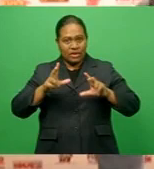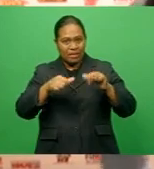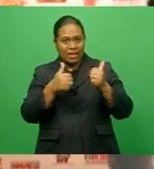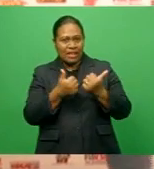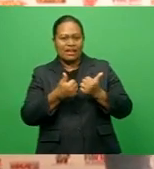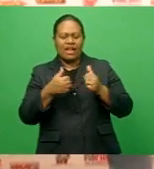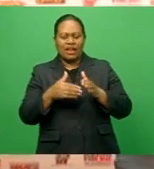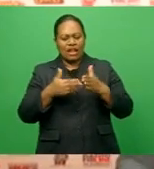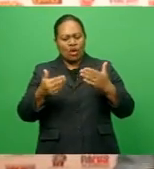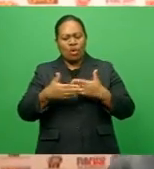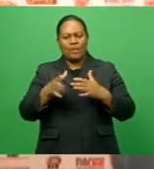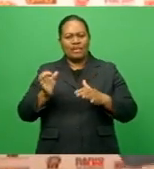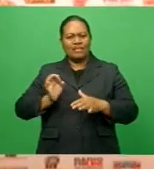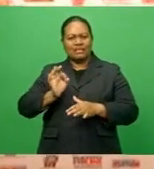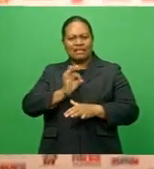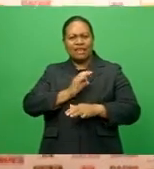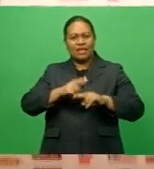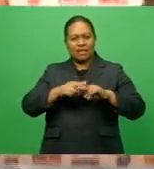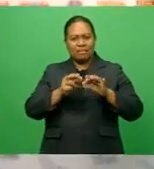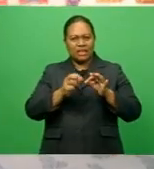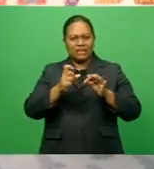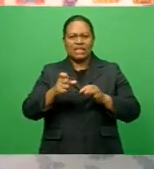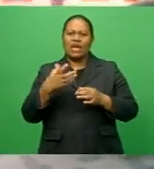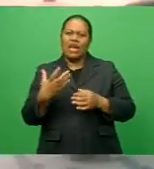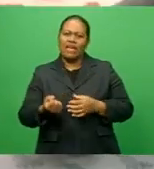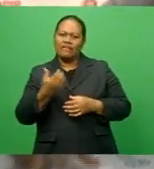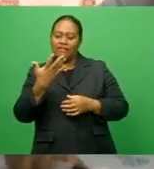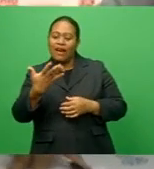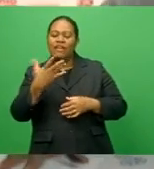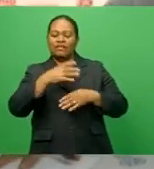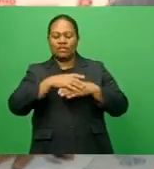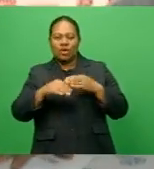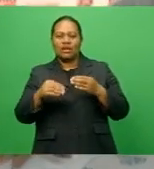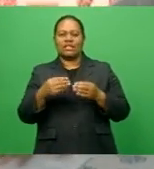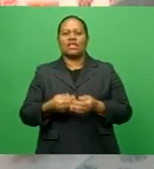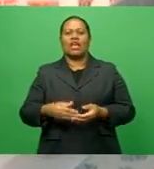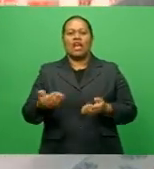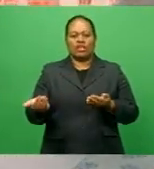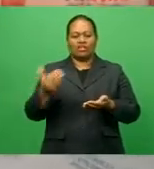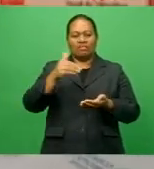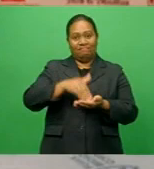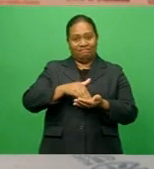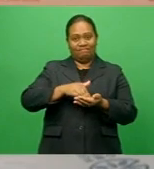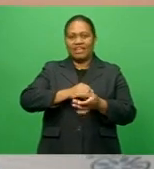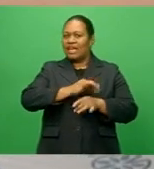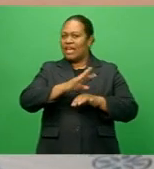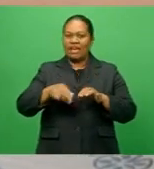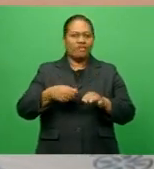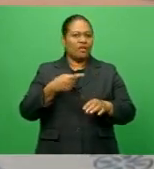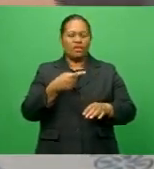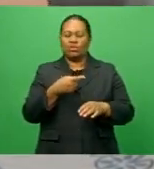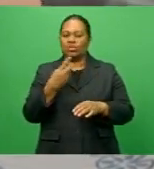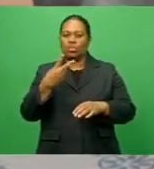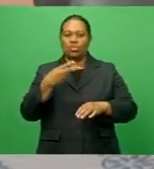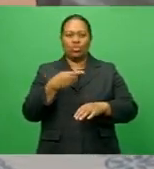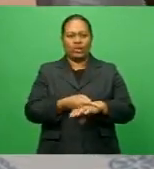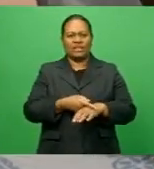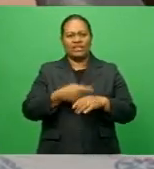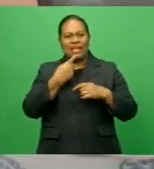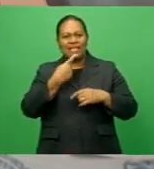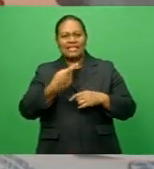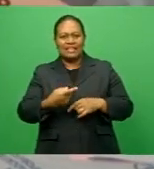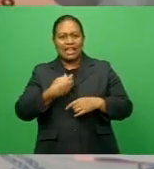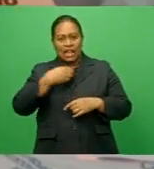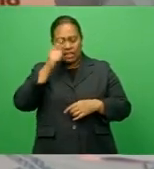open their investment account with the trust with a minimum top-up of $5 per pay. FBC Chief Executive Rihas